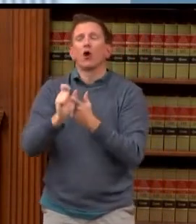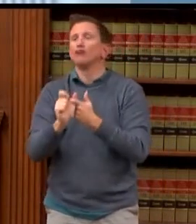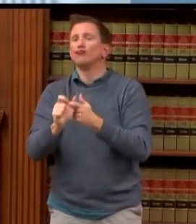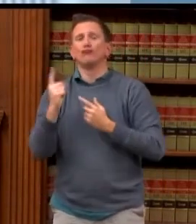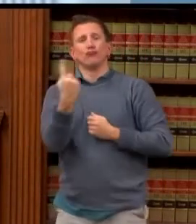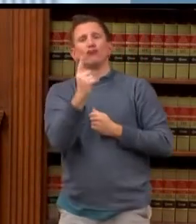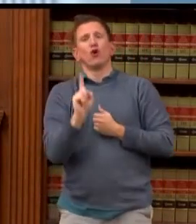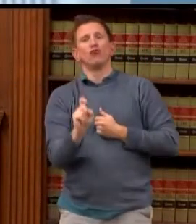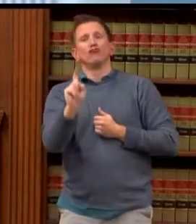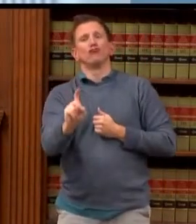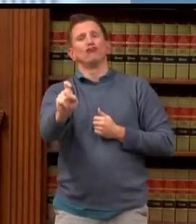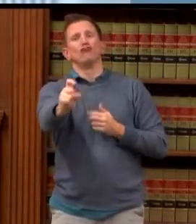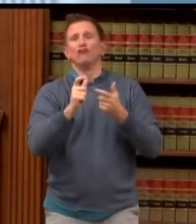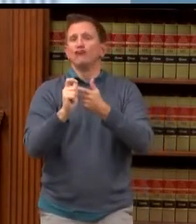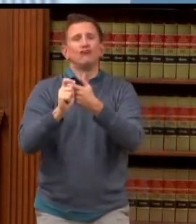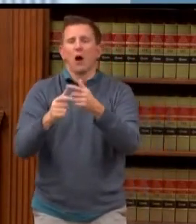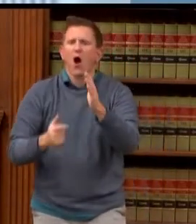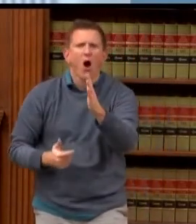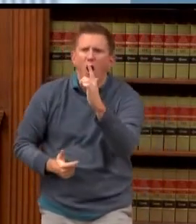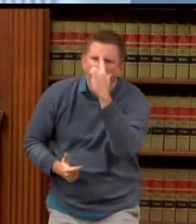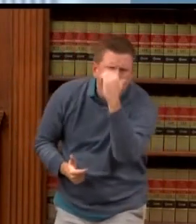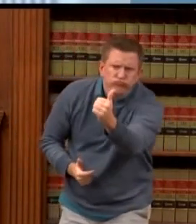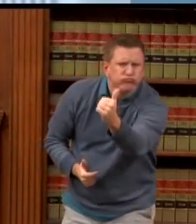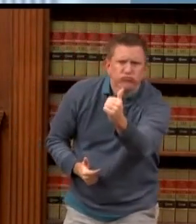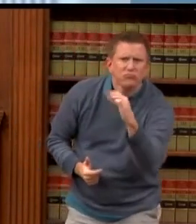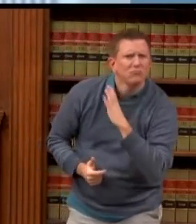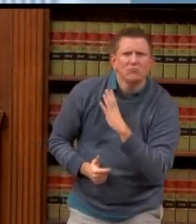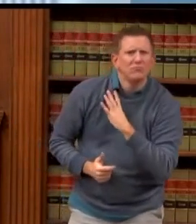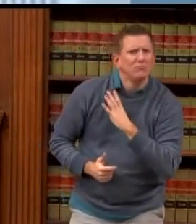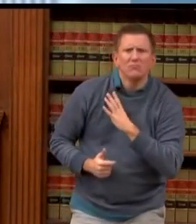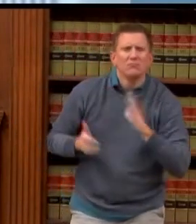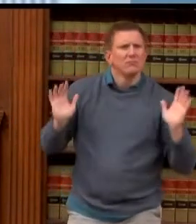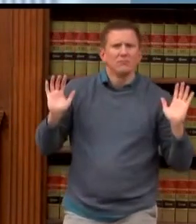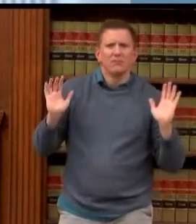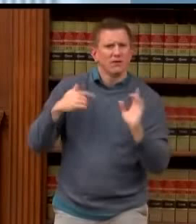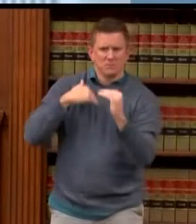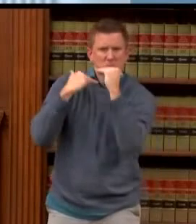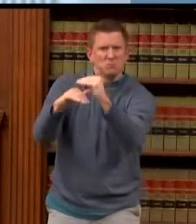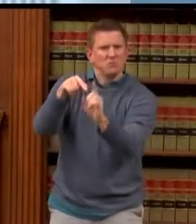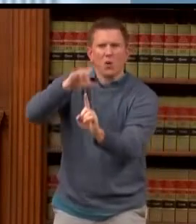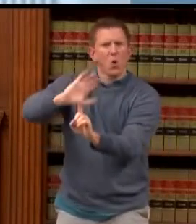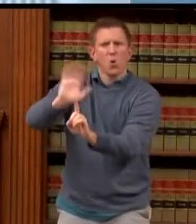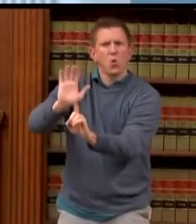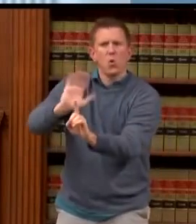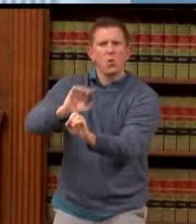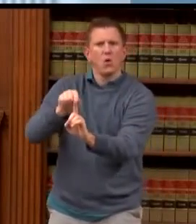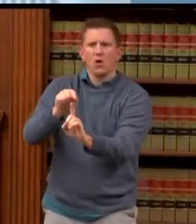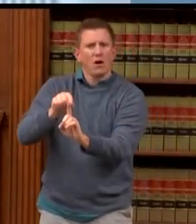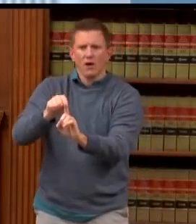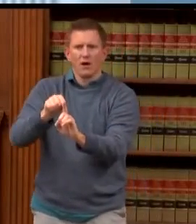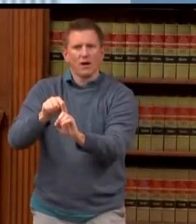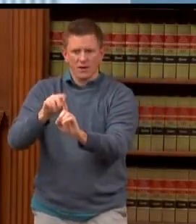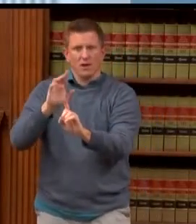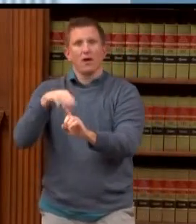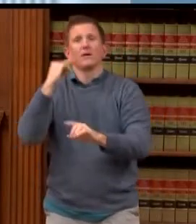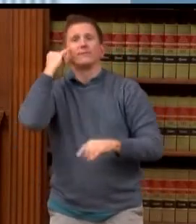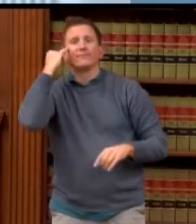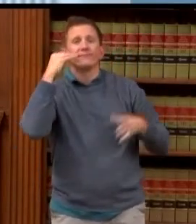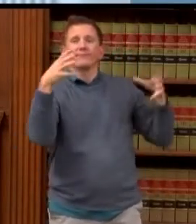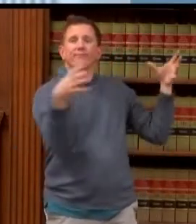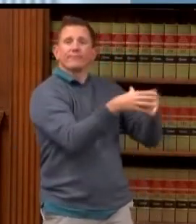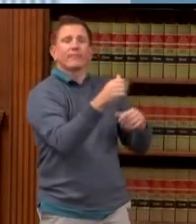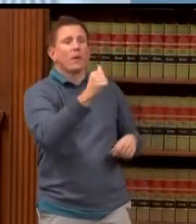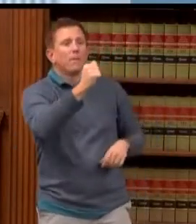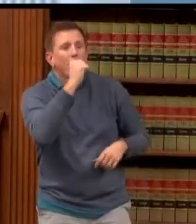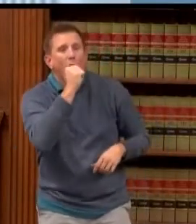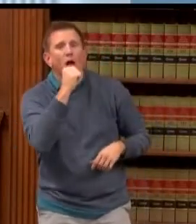order. But we're certainly not going to permit during this order for someone to be in a restaurant, a bar, and they should be closed. Liquor